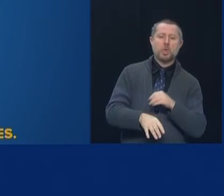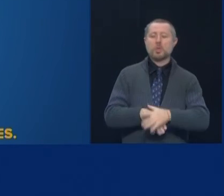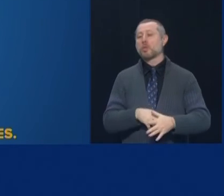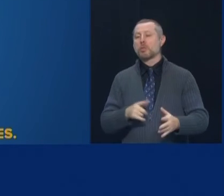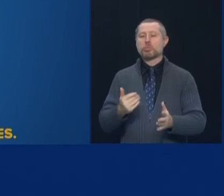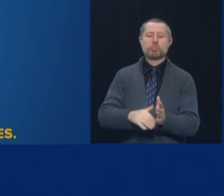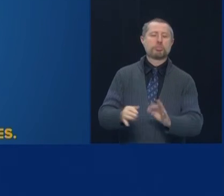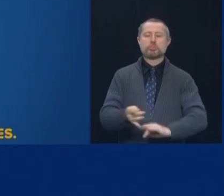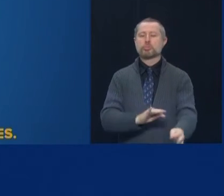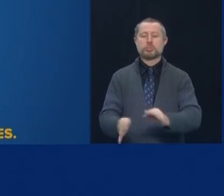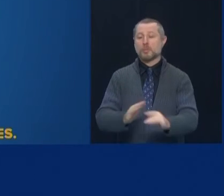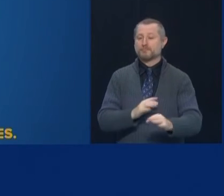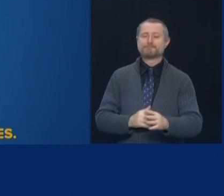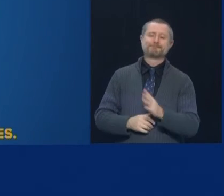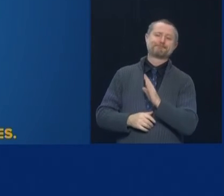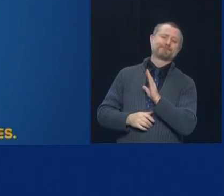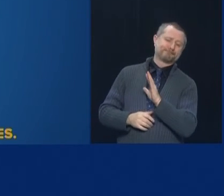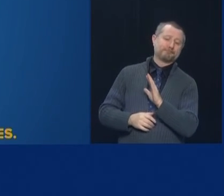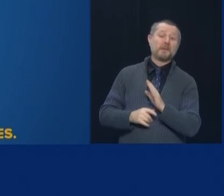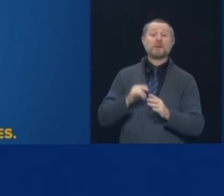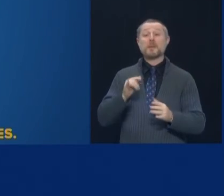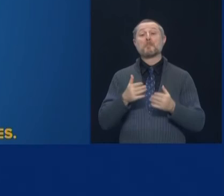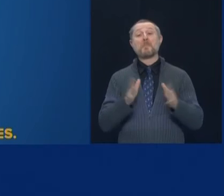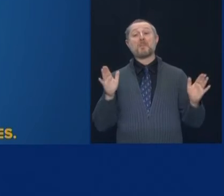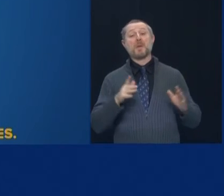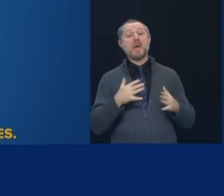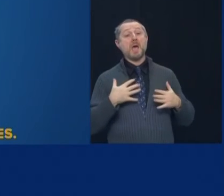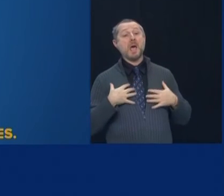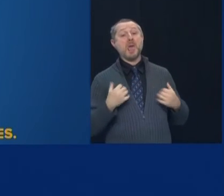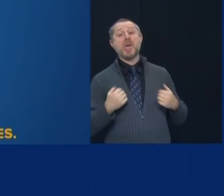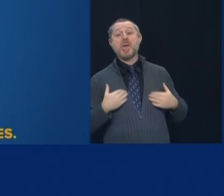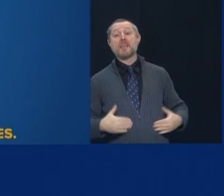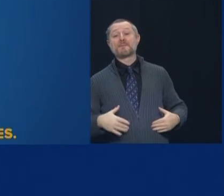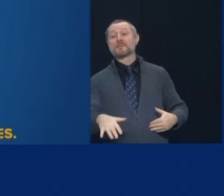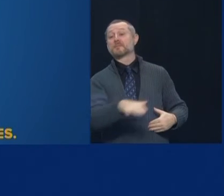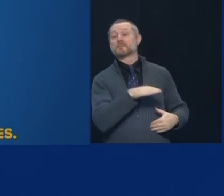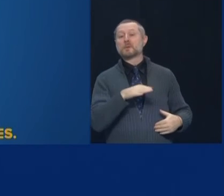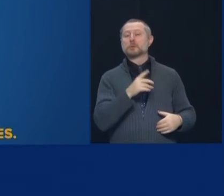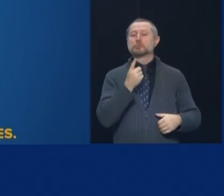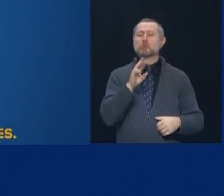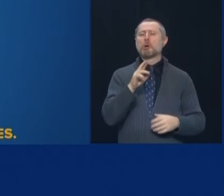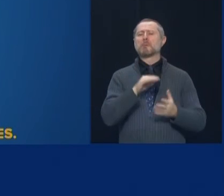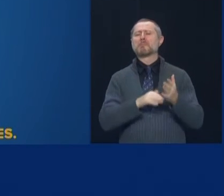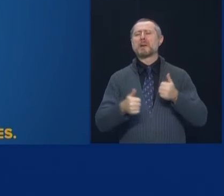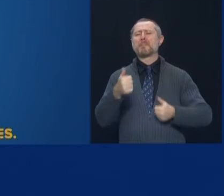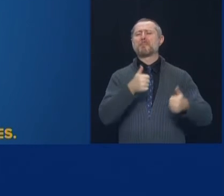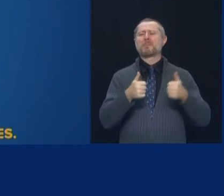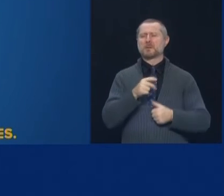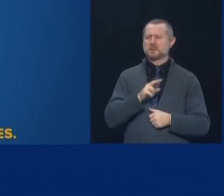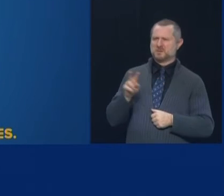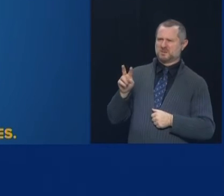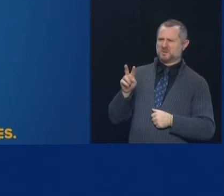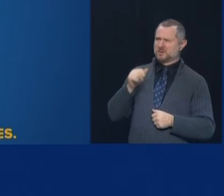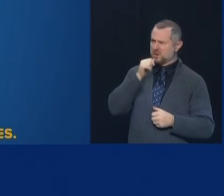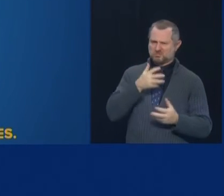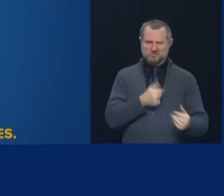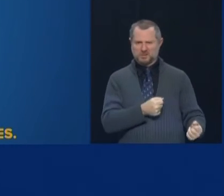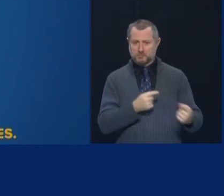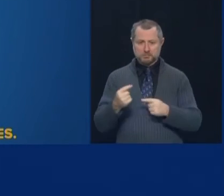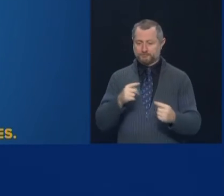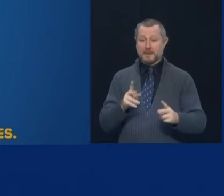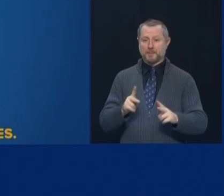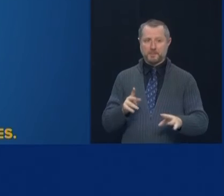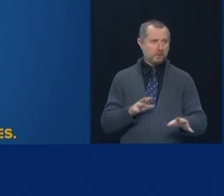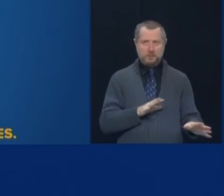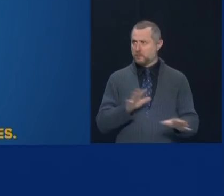that has been imposed on public health officials created the cynicism. So it is real, and